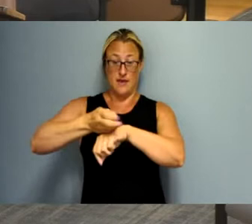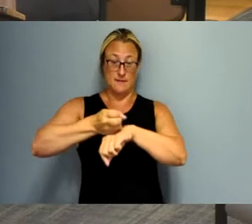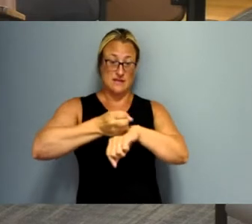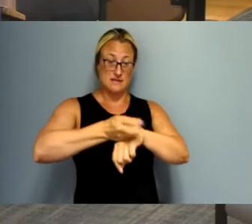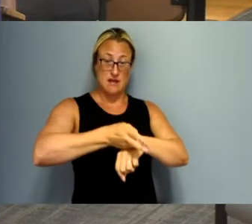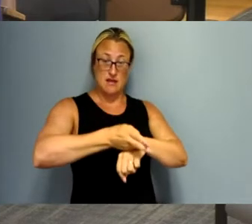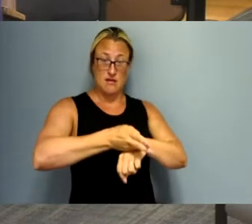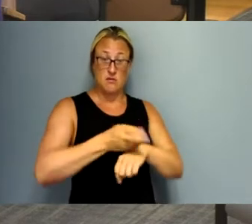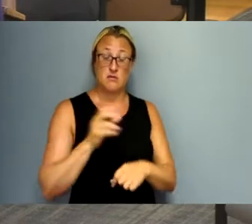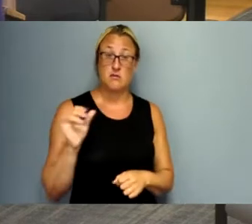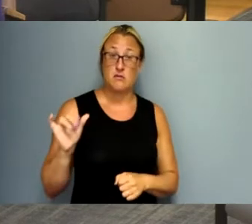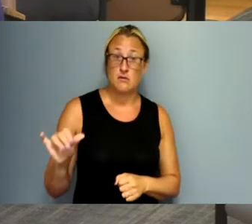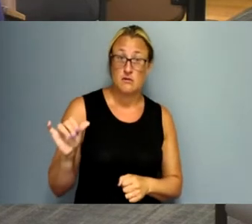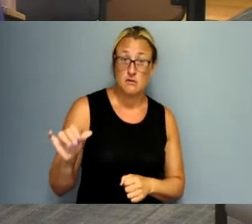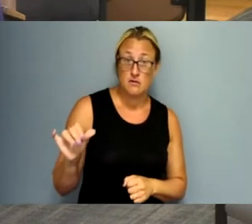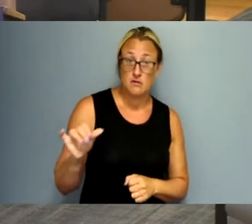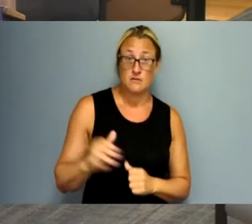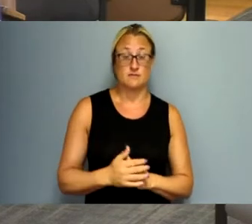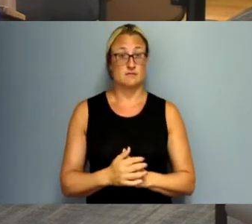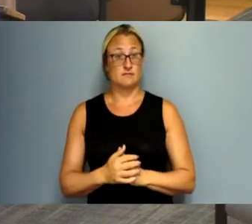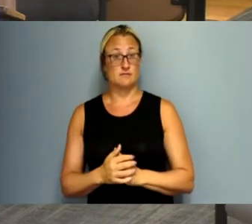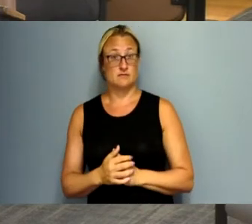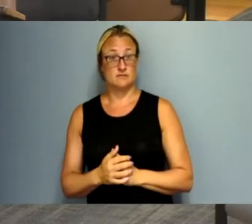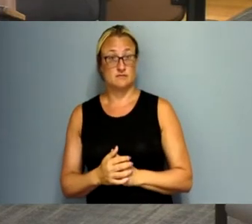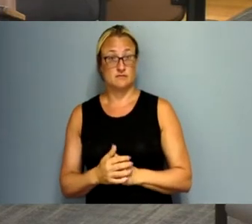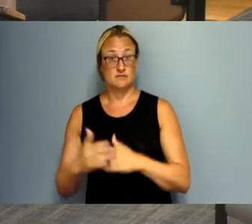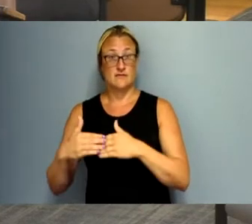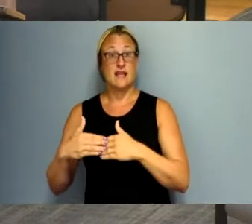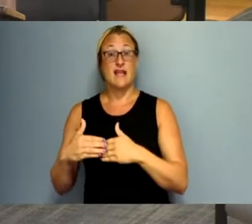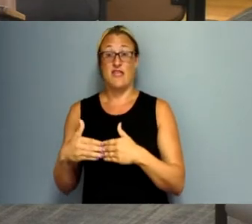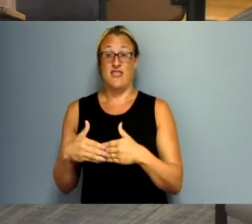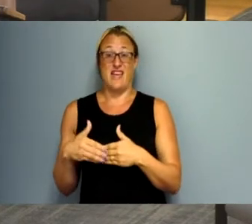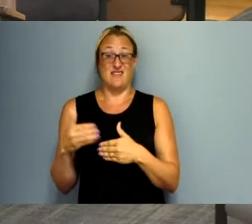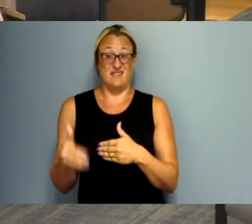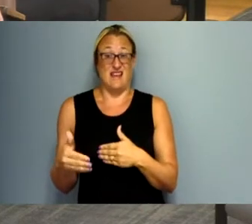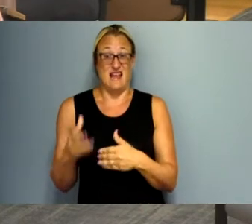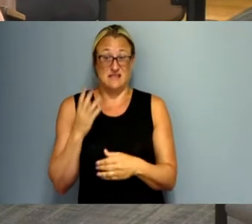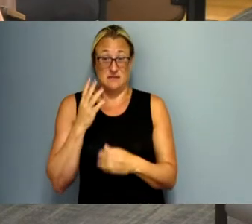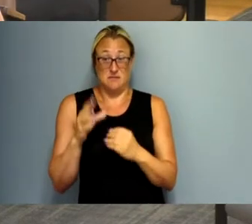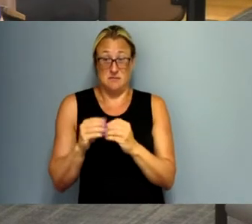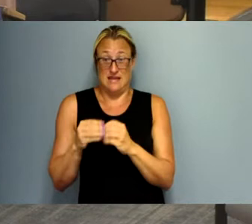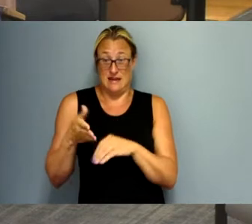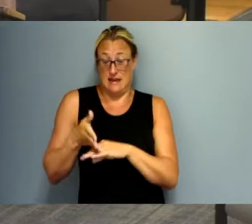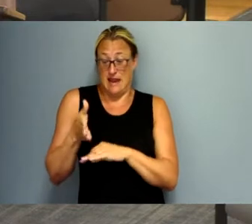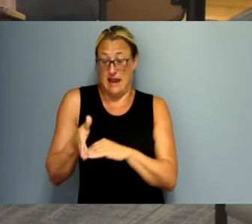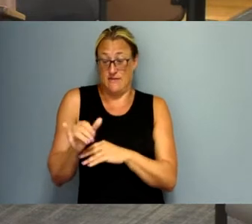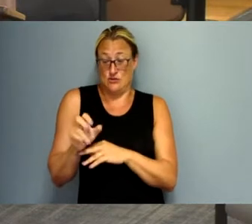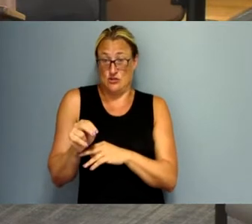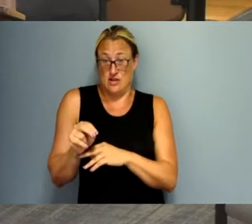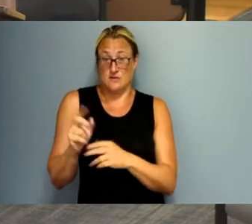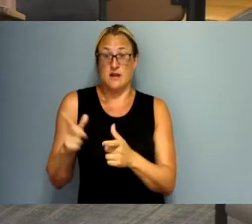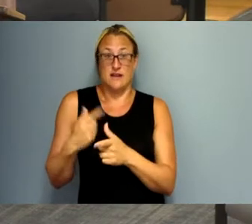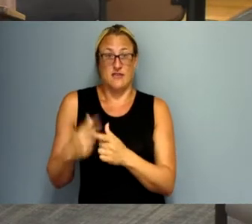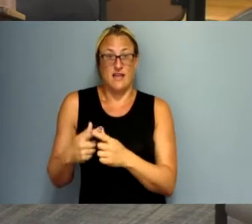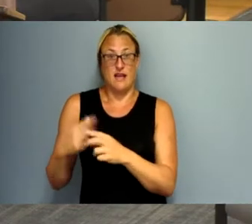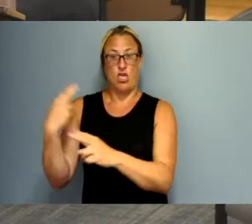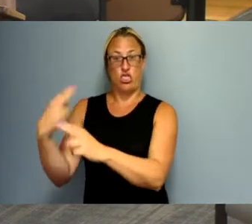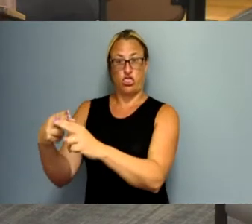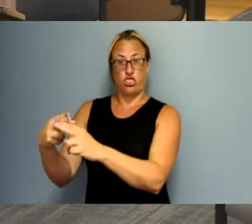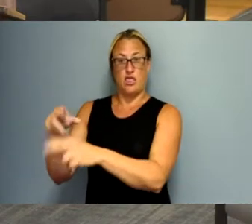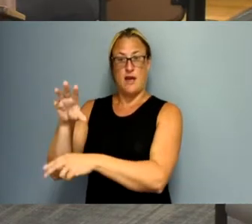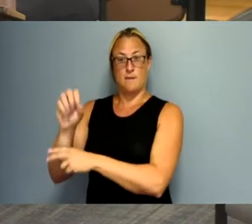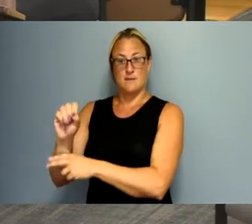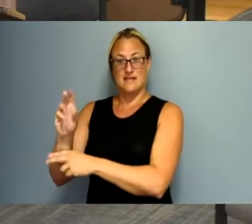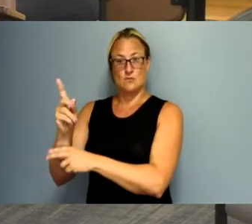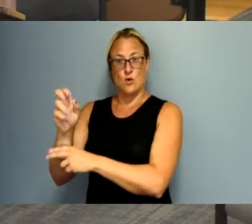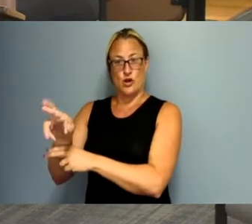down. In the next meeting, Commissioner Marsegna actually specifically called out Ms. Walker by name. So I think it's very safe to assume that was